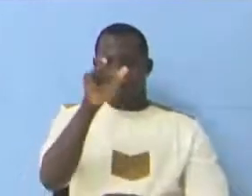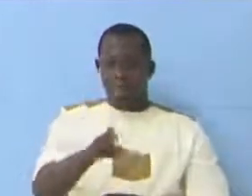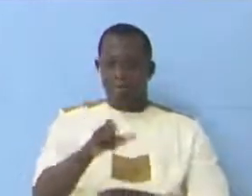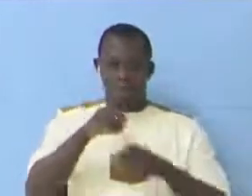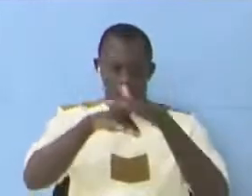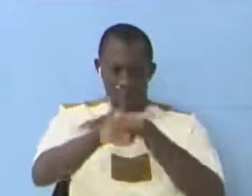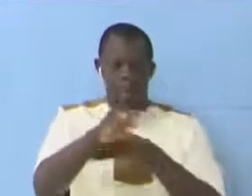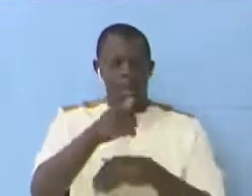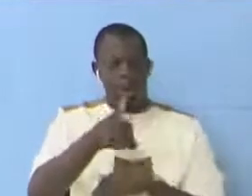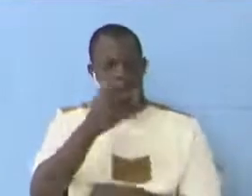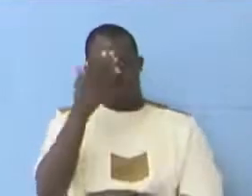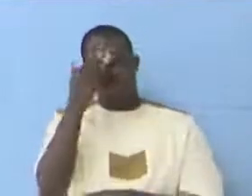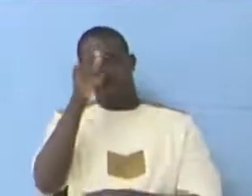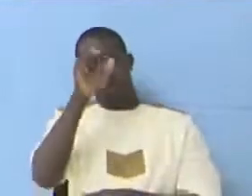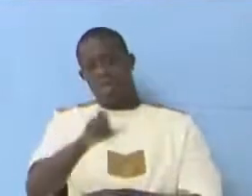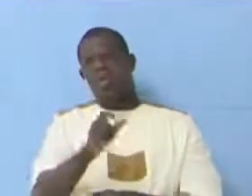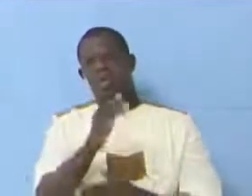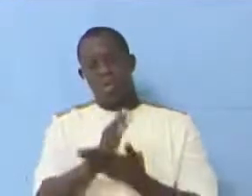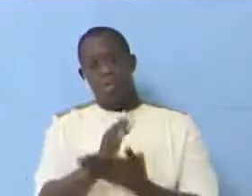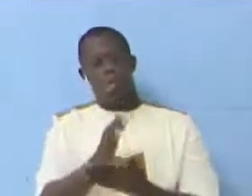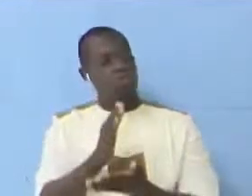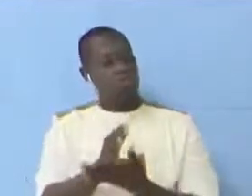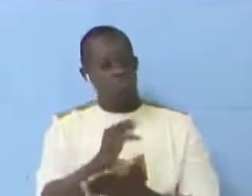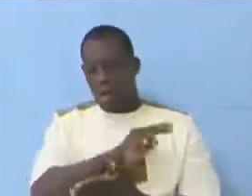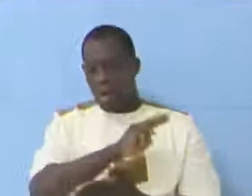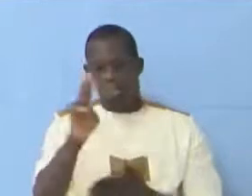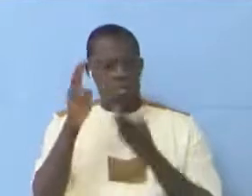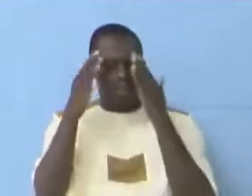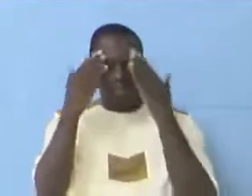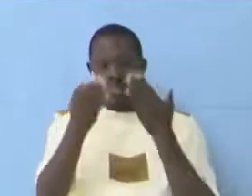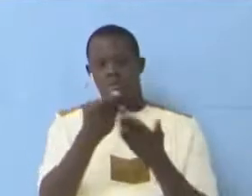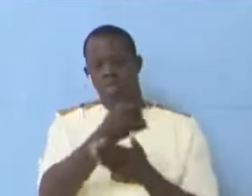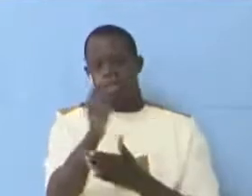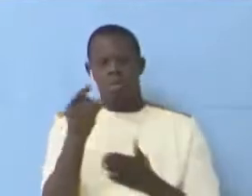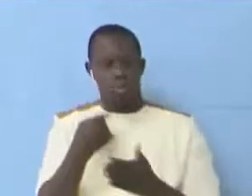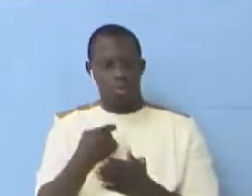But I really don't know them, apart from him.